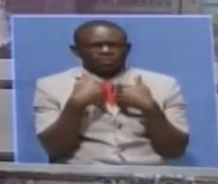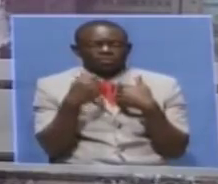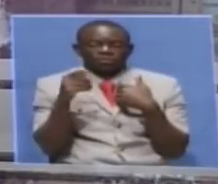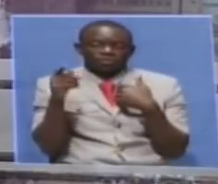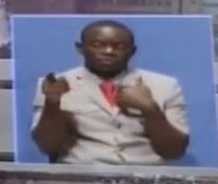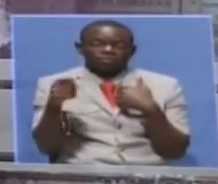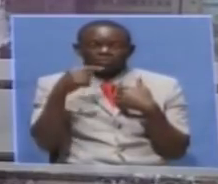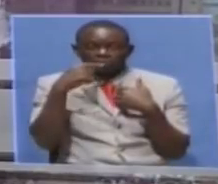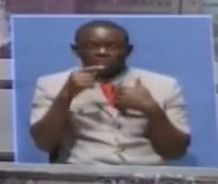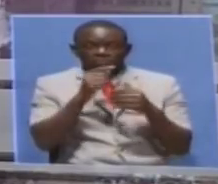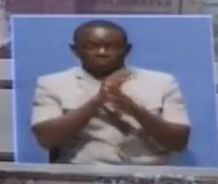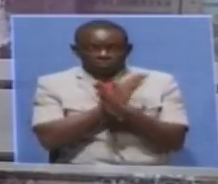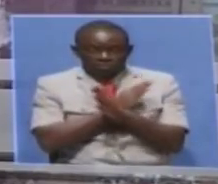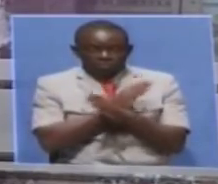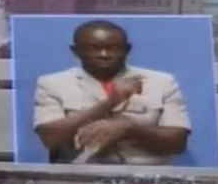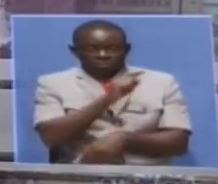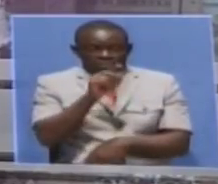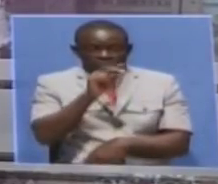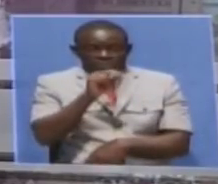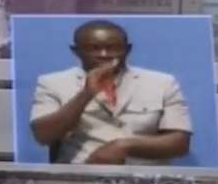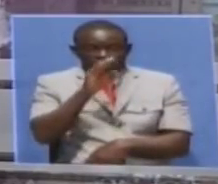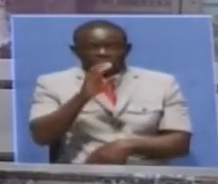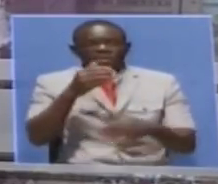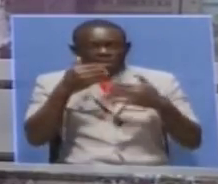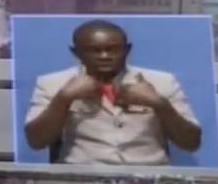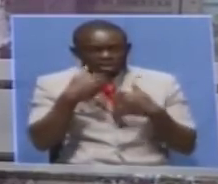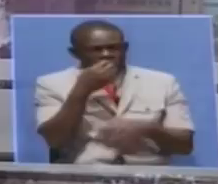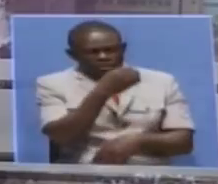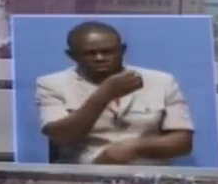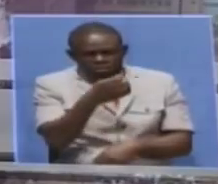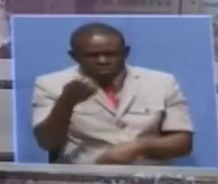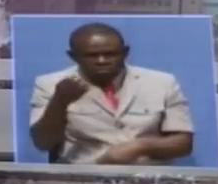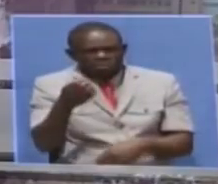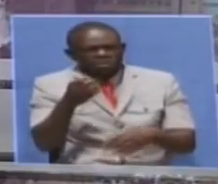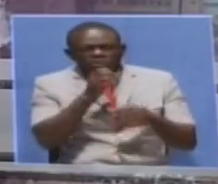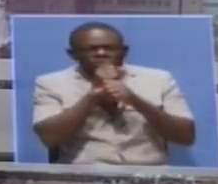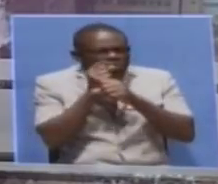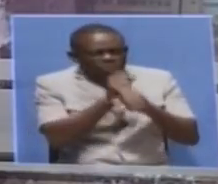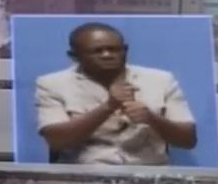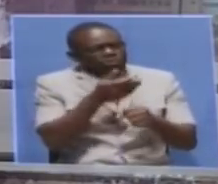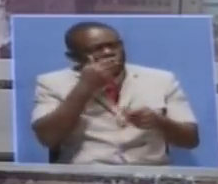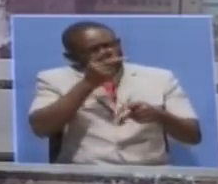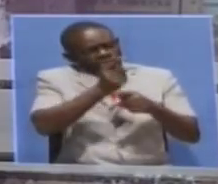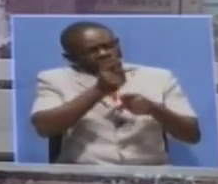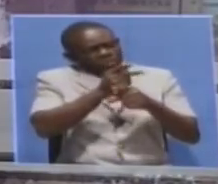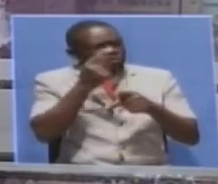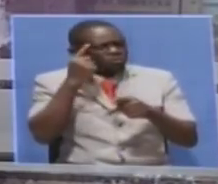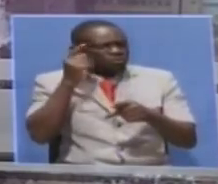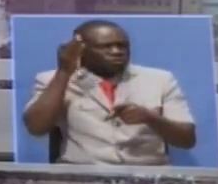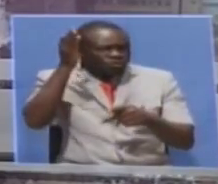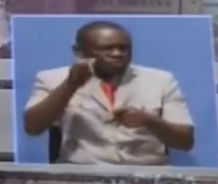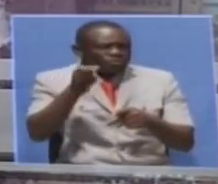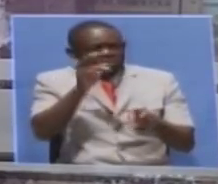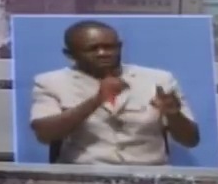preserve equipment that is no longer being manufactured for the benefit of posterity. He was speaking when Lusaka Museum